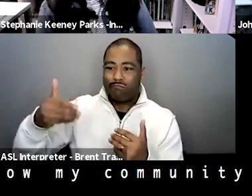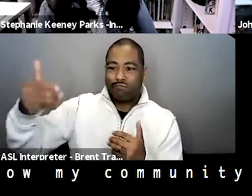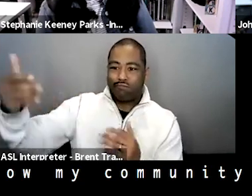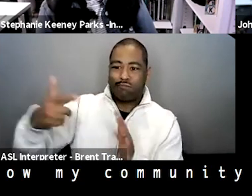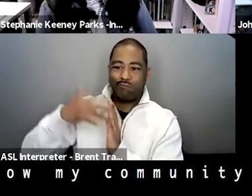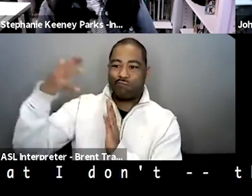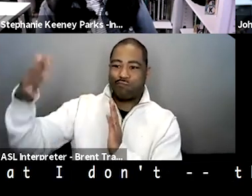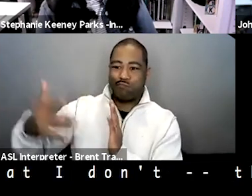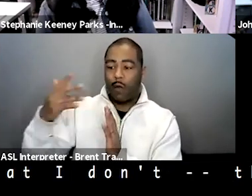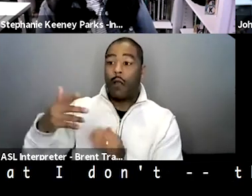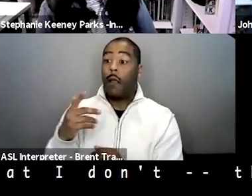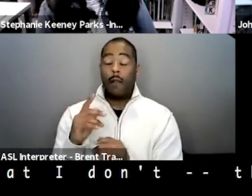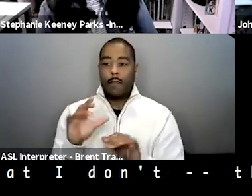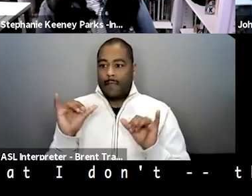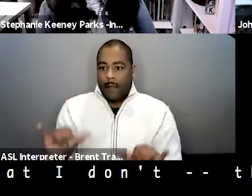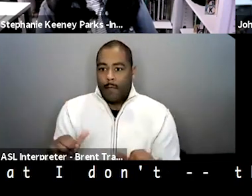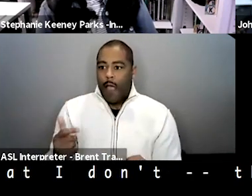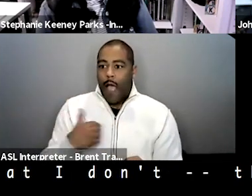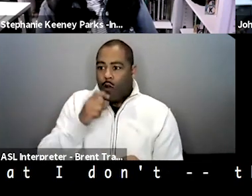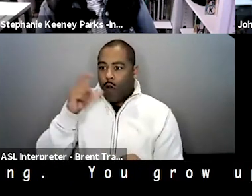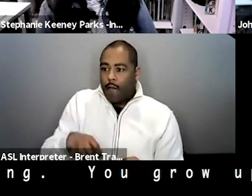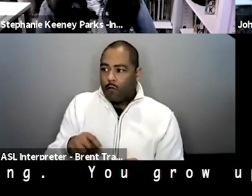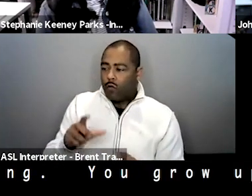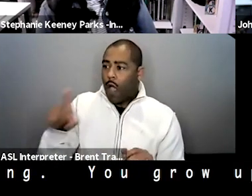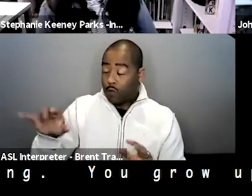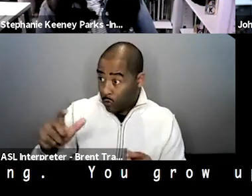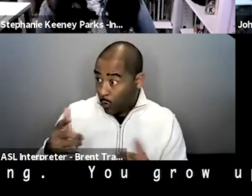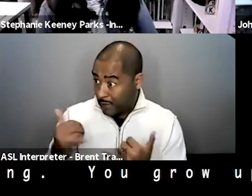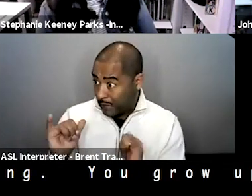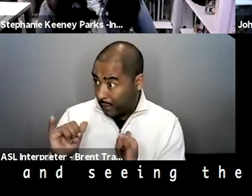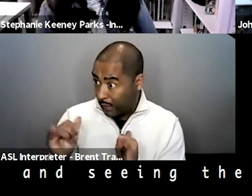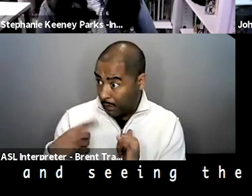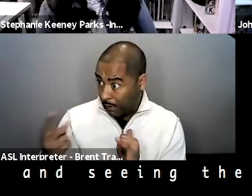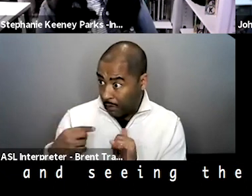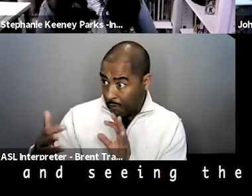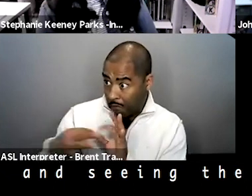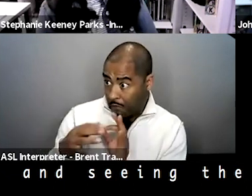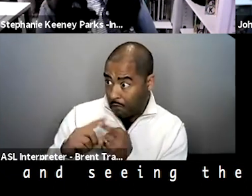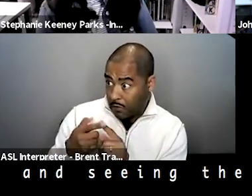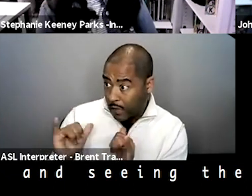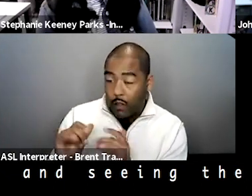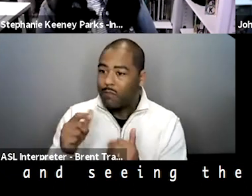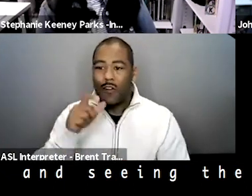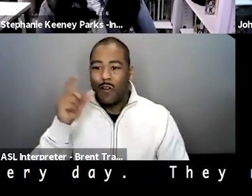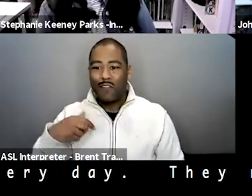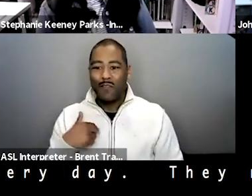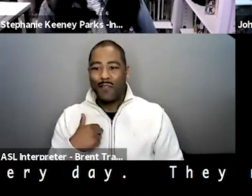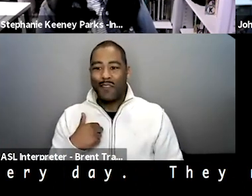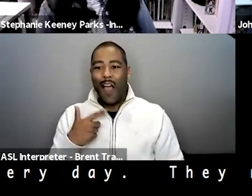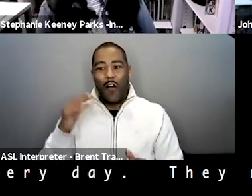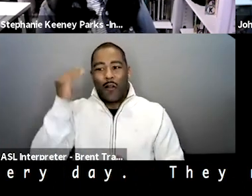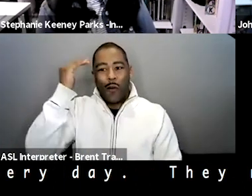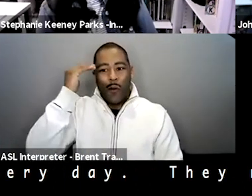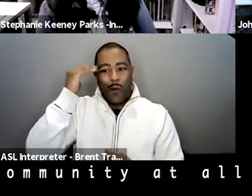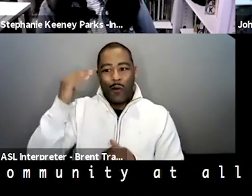a realization of that. And so now my community is people that I don't, you know, that's the funny thing is you grow up going to school and seeing the